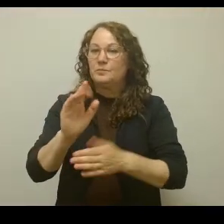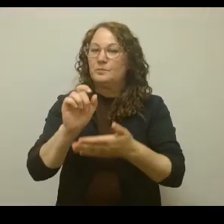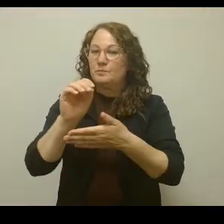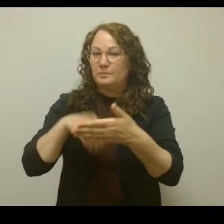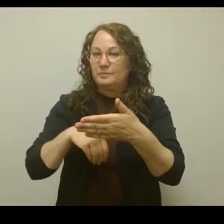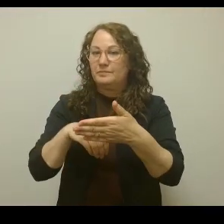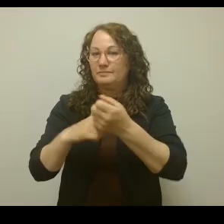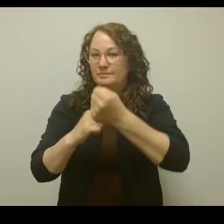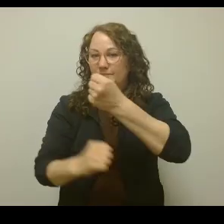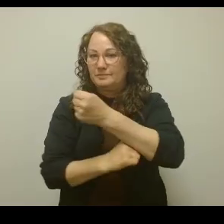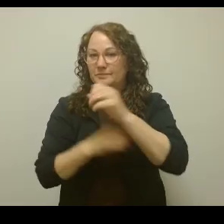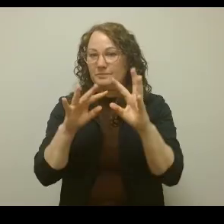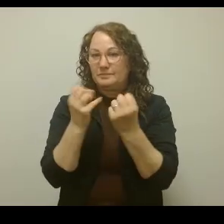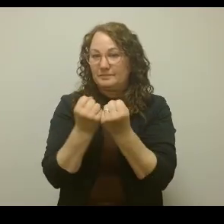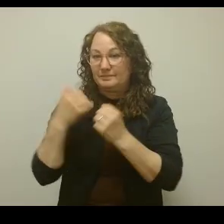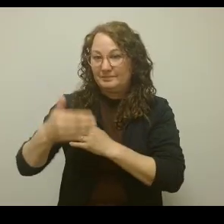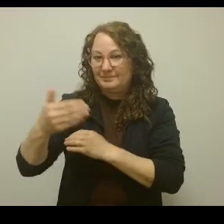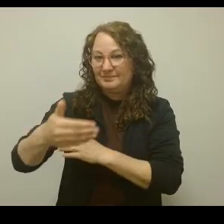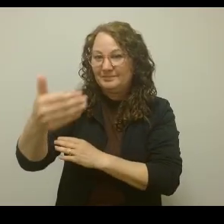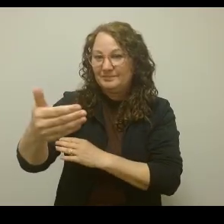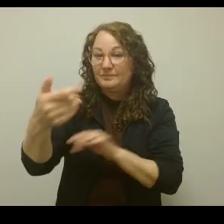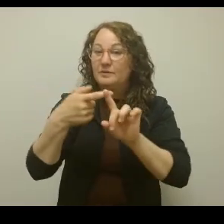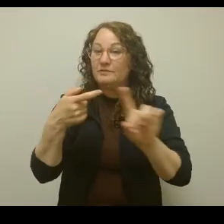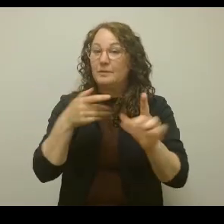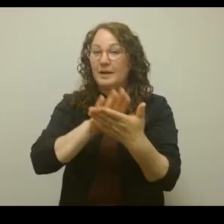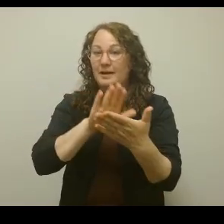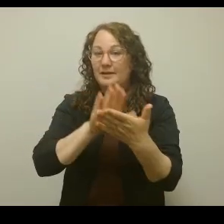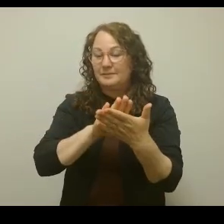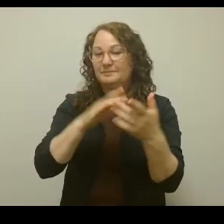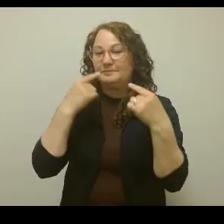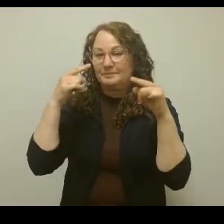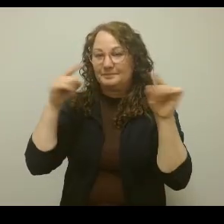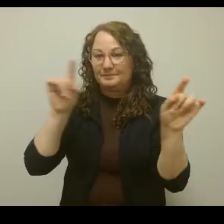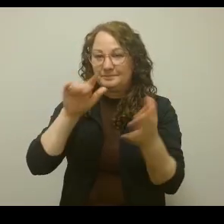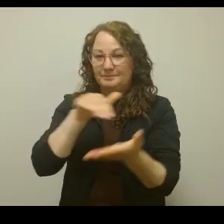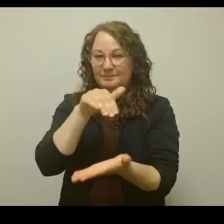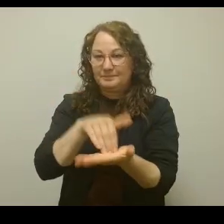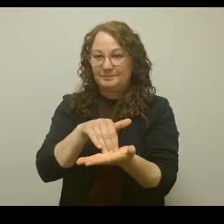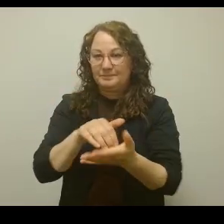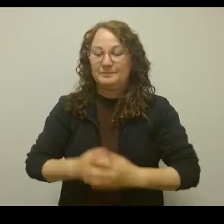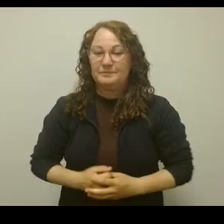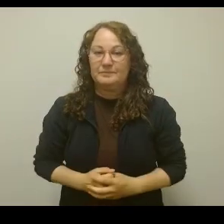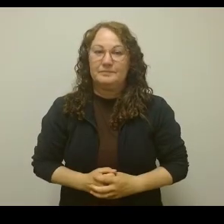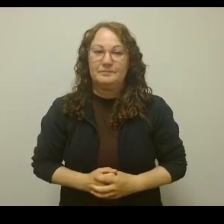series, brought to you today by the Academic Success Center.